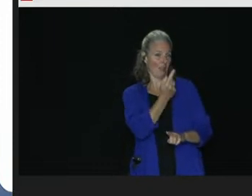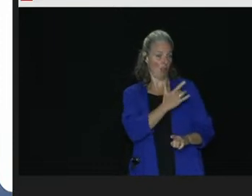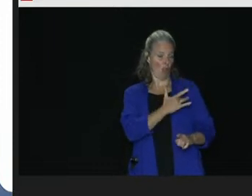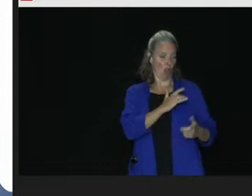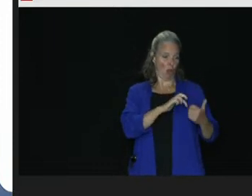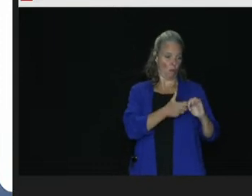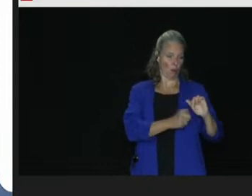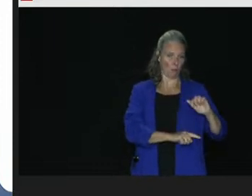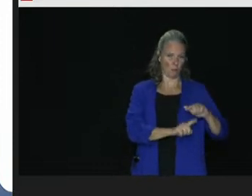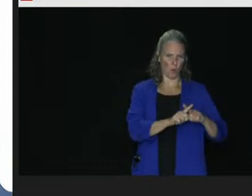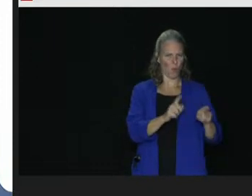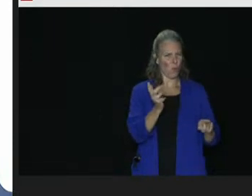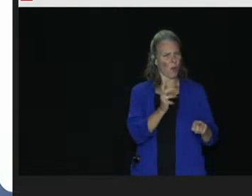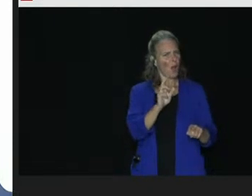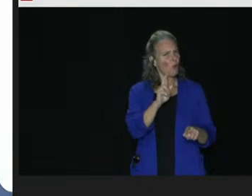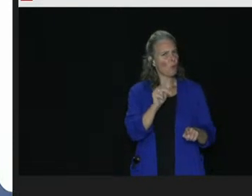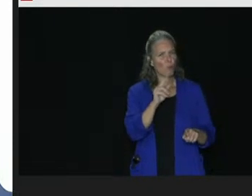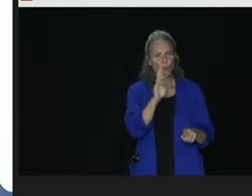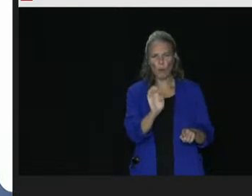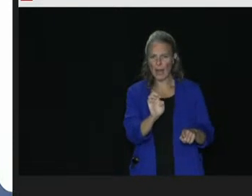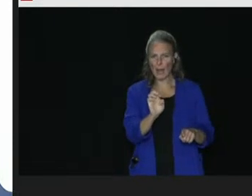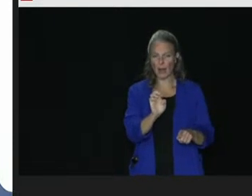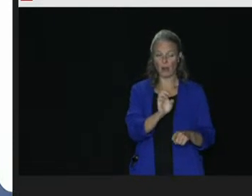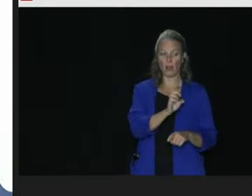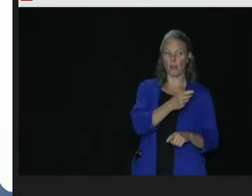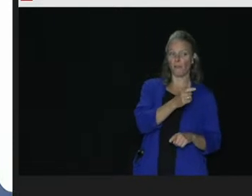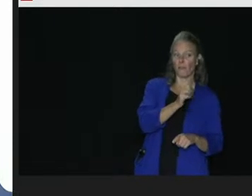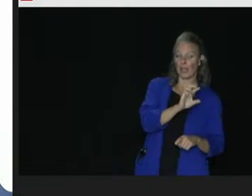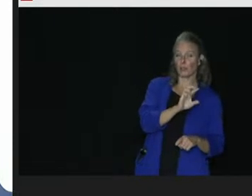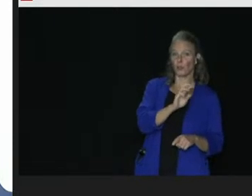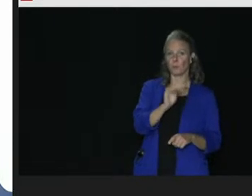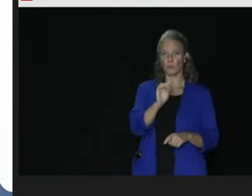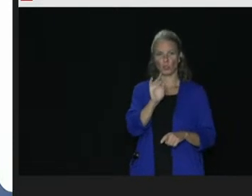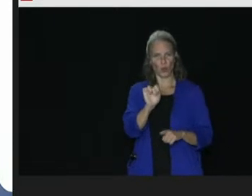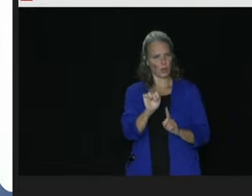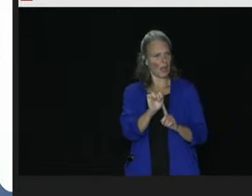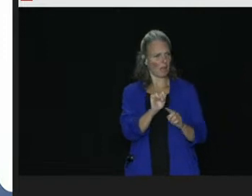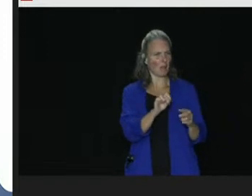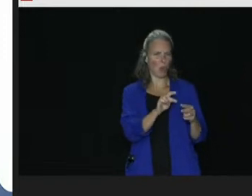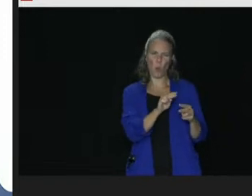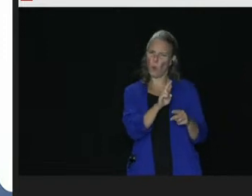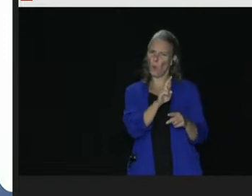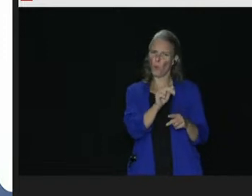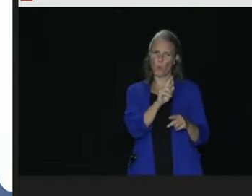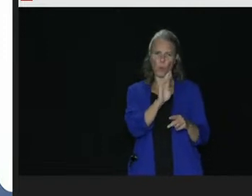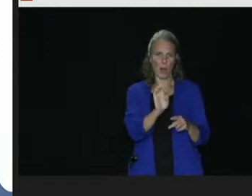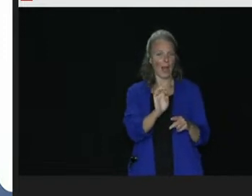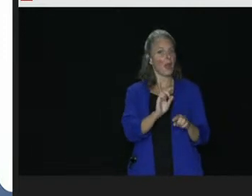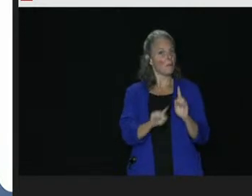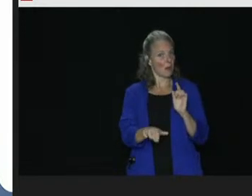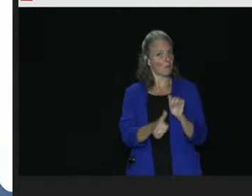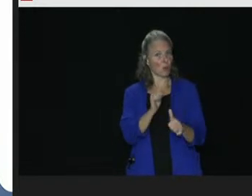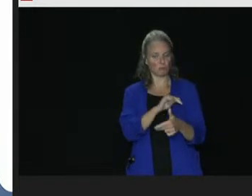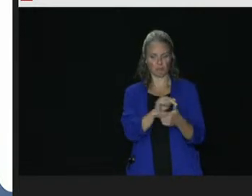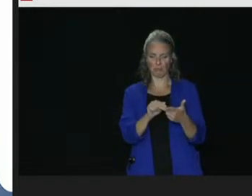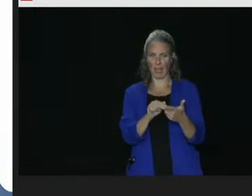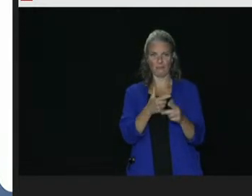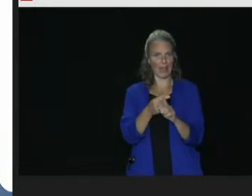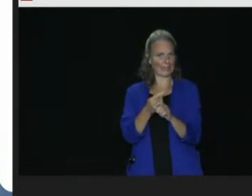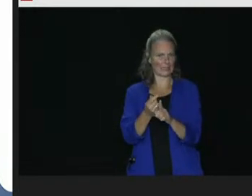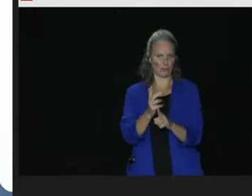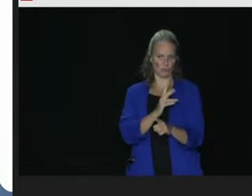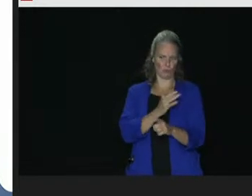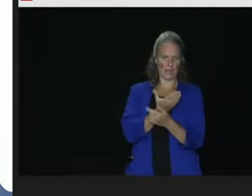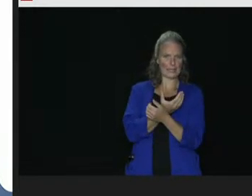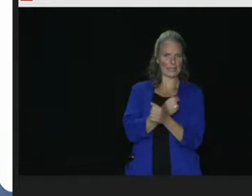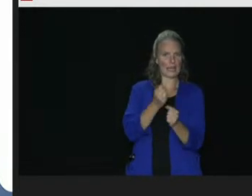and Moderna. But if you look at overall, for all of the vaccines approved in Canada, they're very safe and effective. And although you could